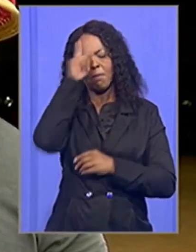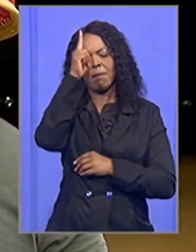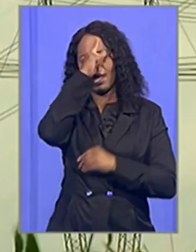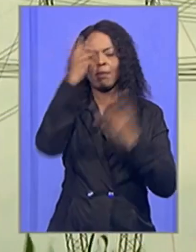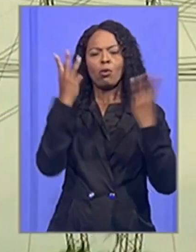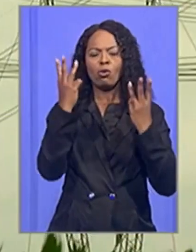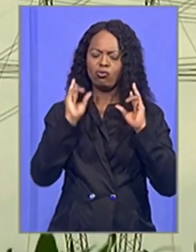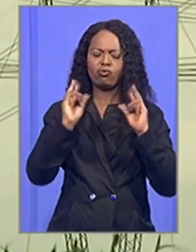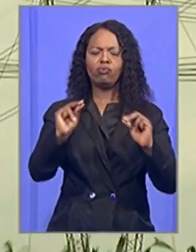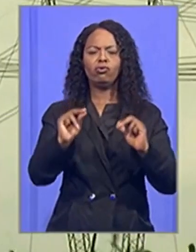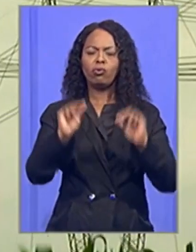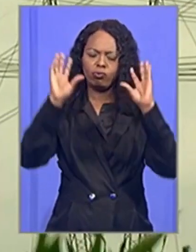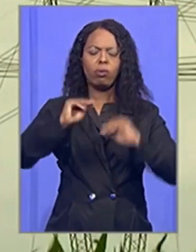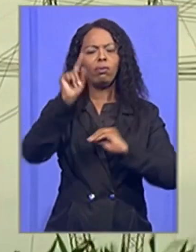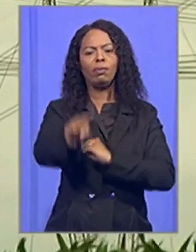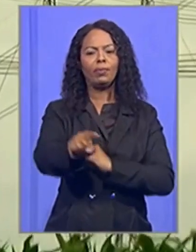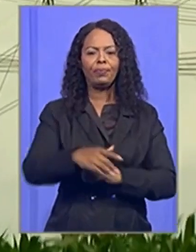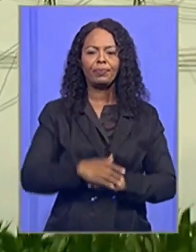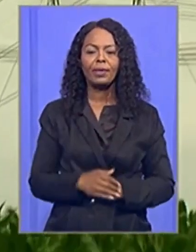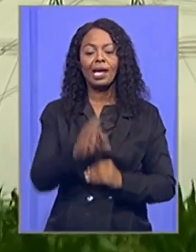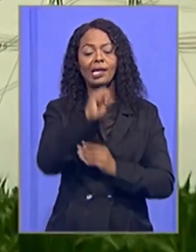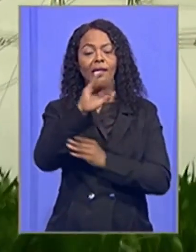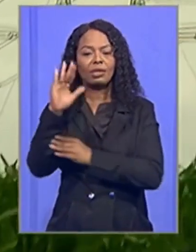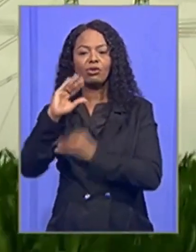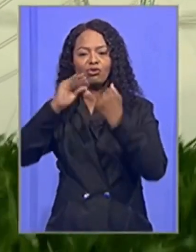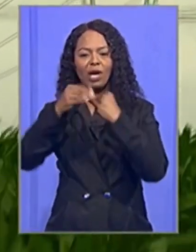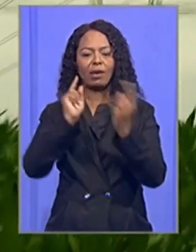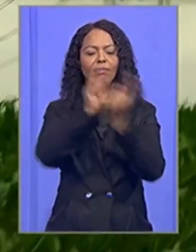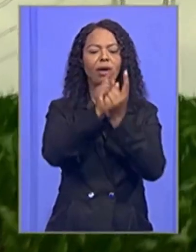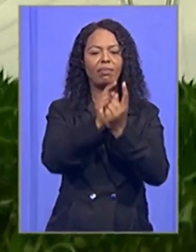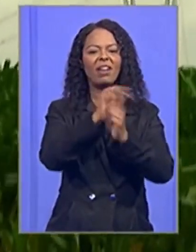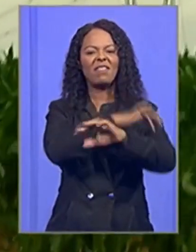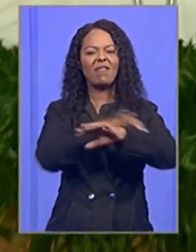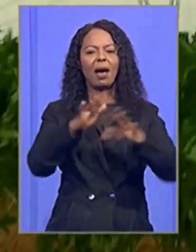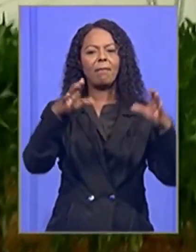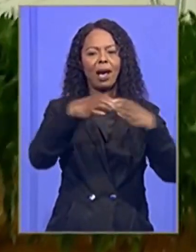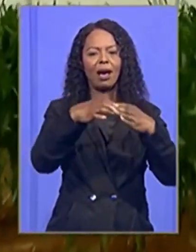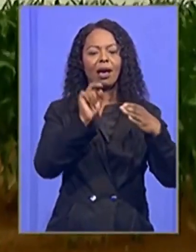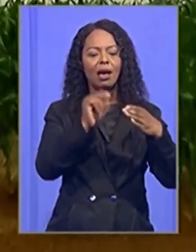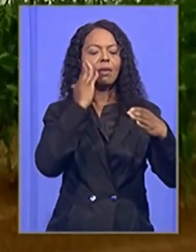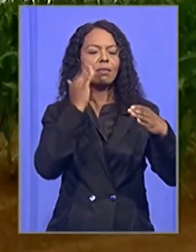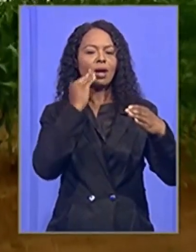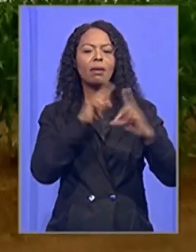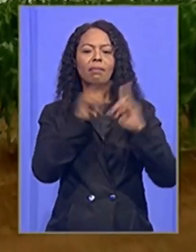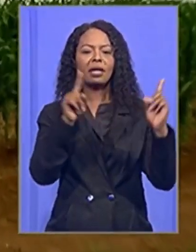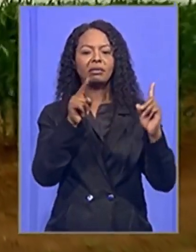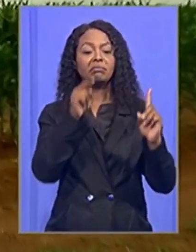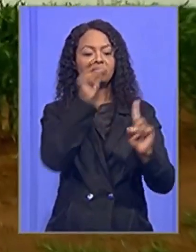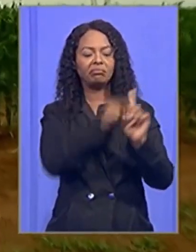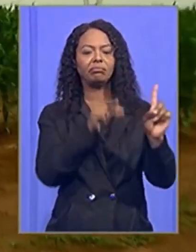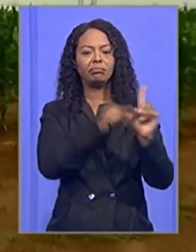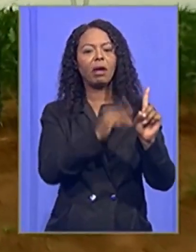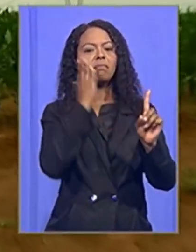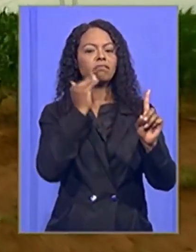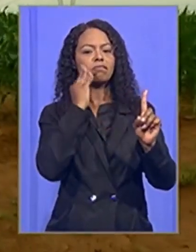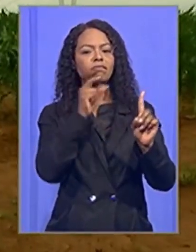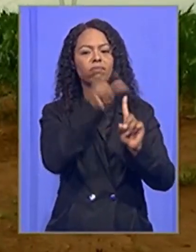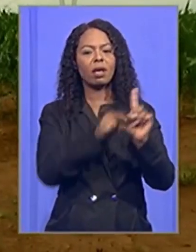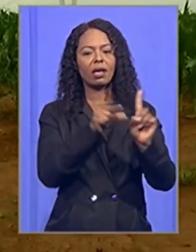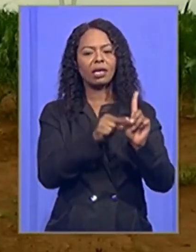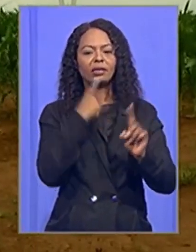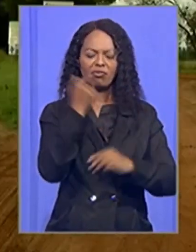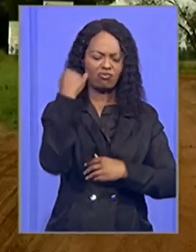batso. SABC e lekile go ikgolaganya le mongwe wa balemerui ba ba neng ba le kwa lefelong la tiragalo, fela molemerui yo o ganne nnang